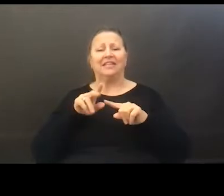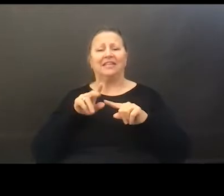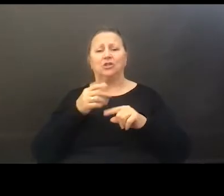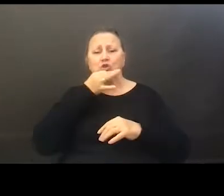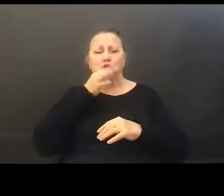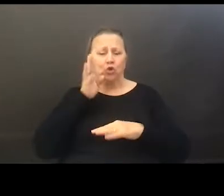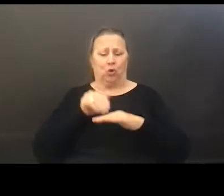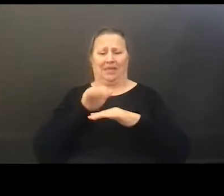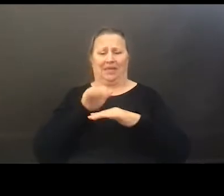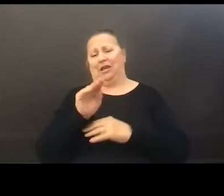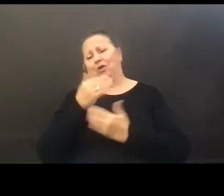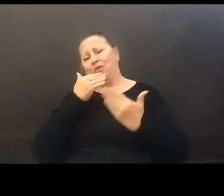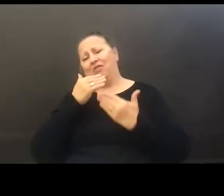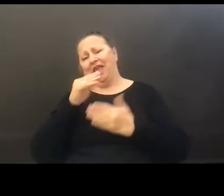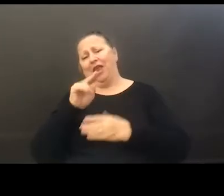negotiation.